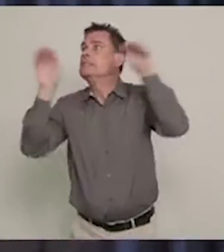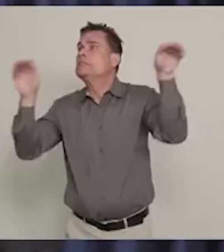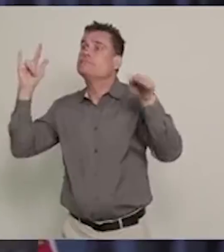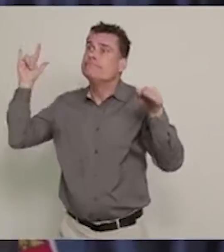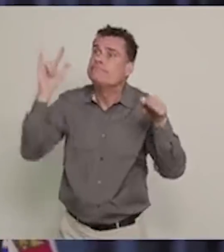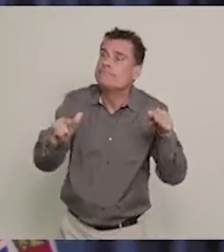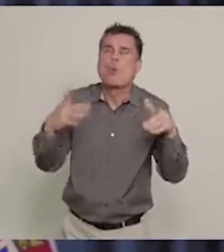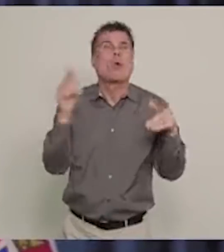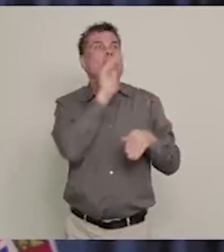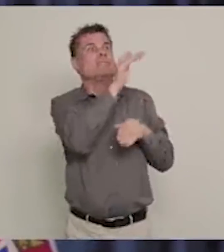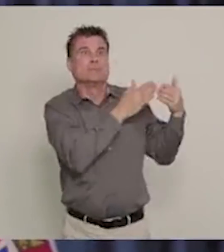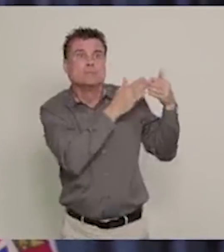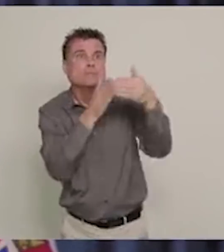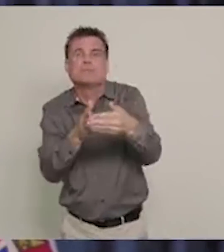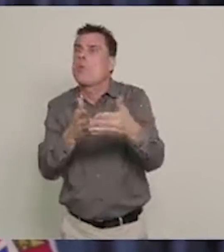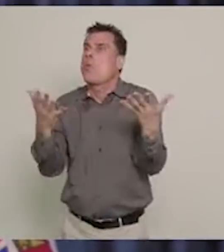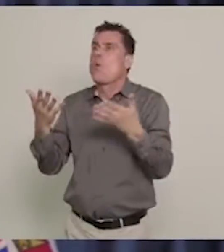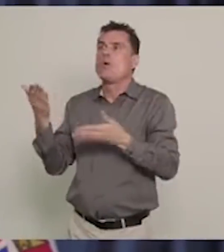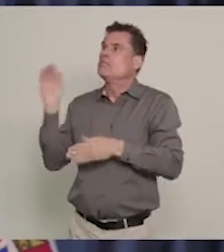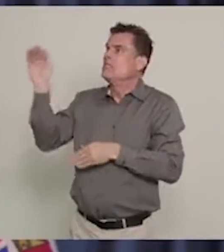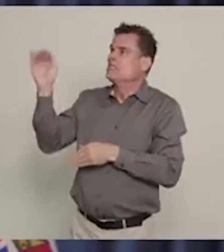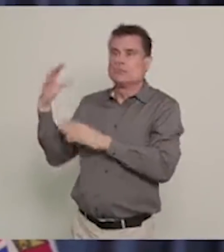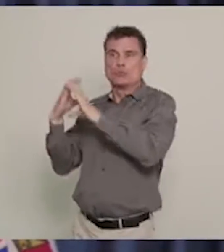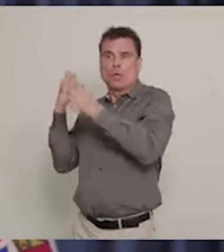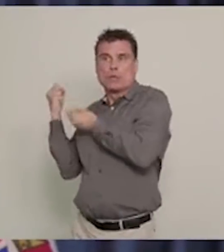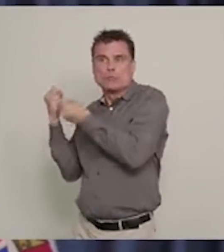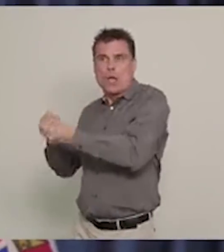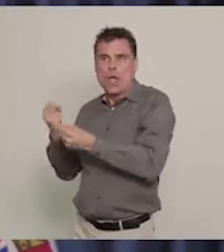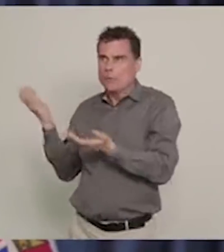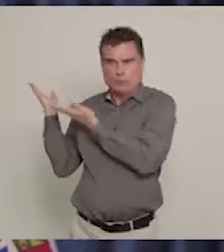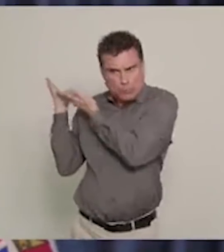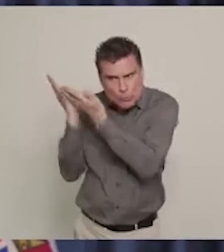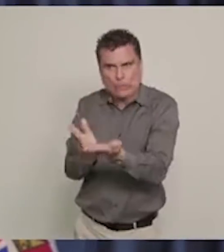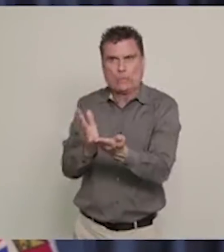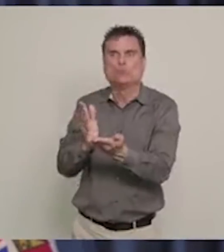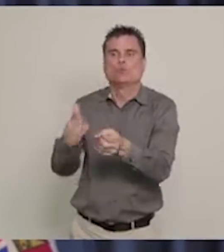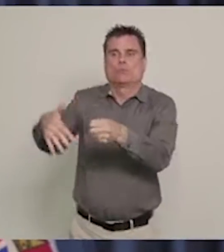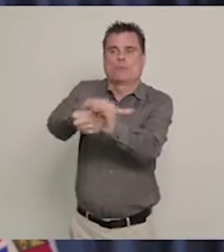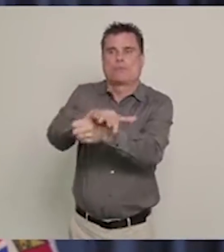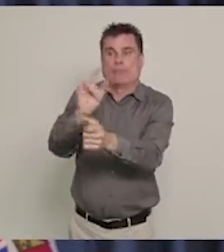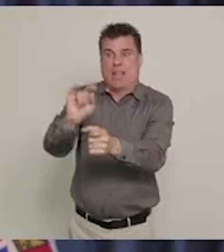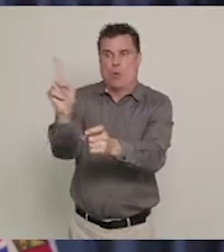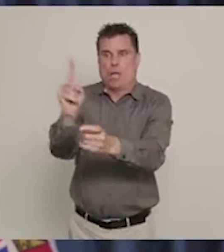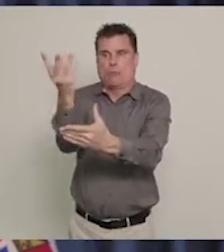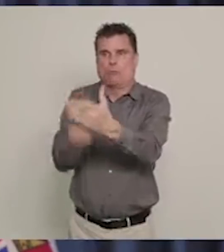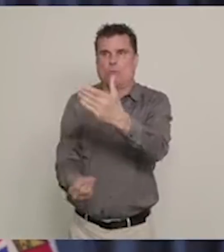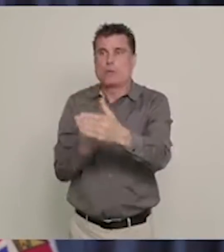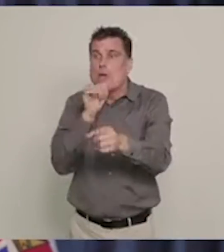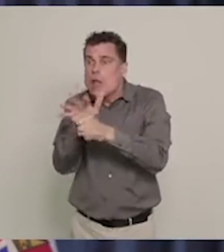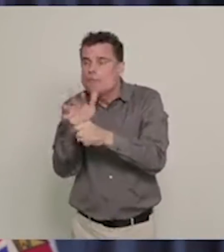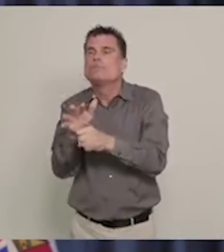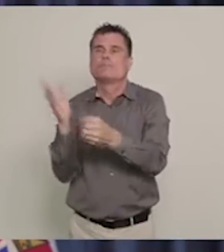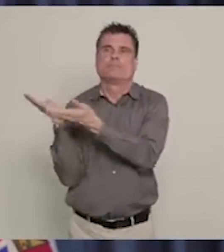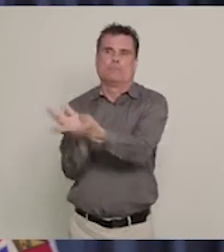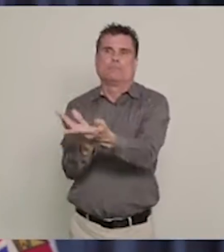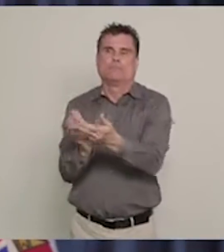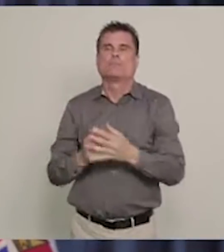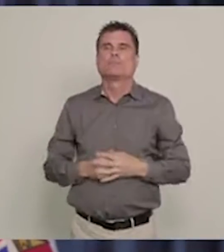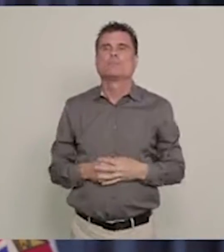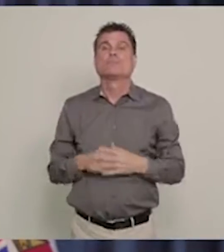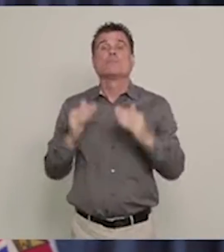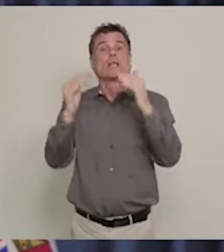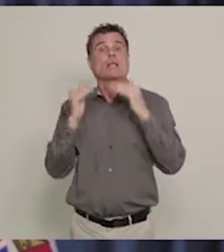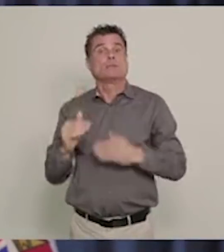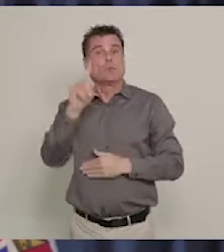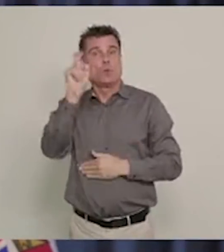Add a couple of points, Vaughn. Firstly, as you know and have commented on, unprecedented capacity within our acute